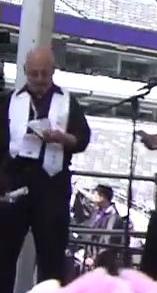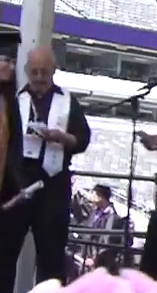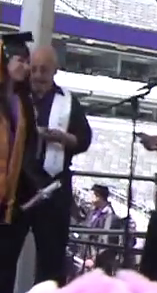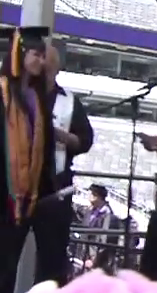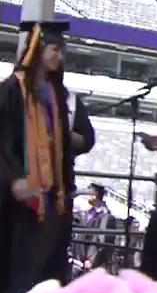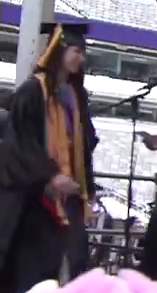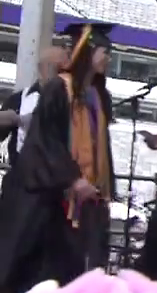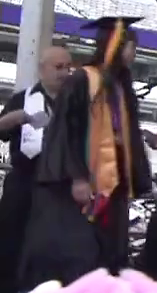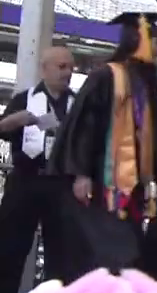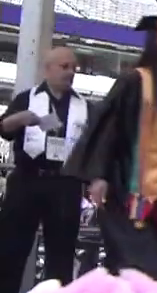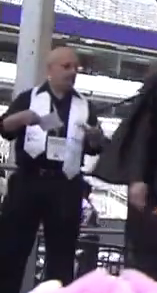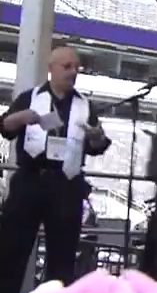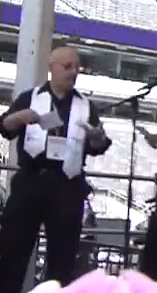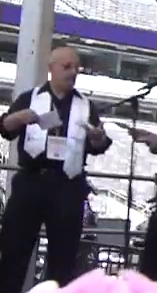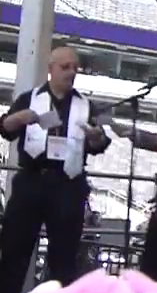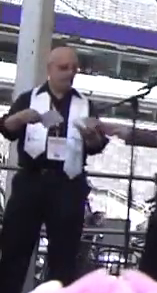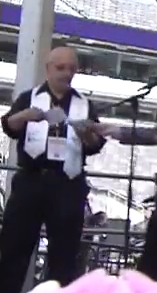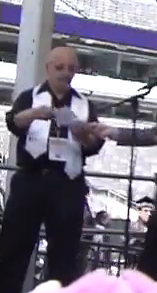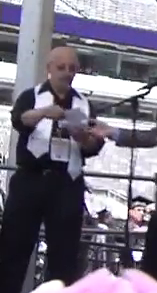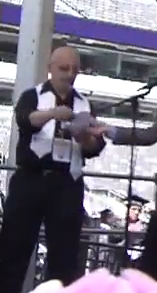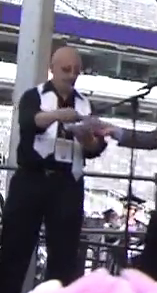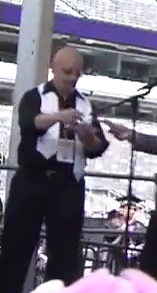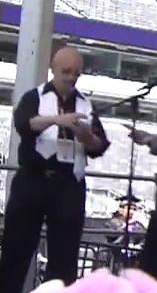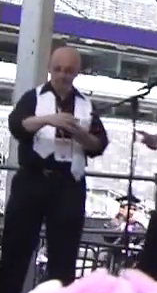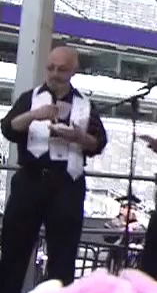Heineken Queen Daguplo.